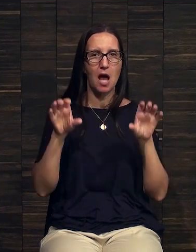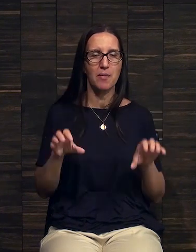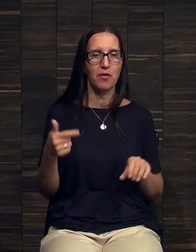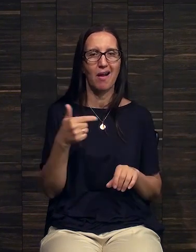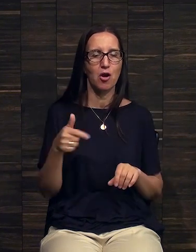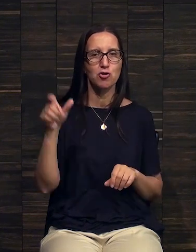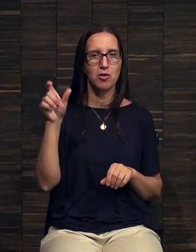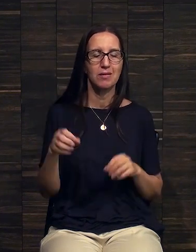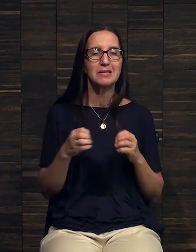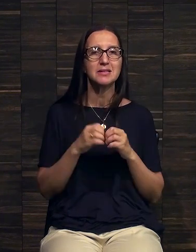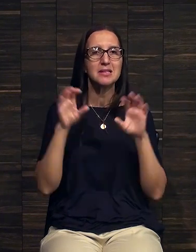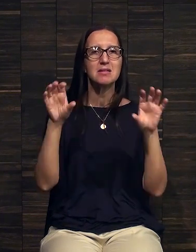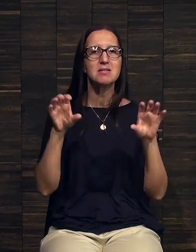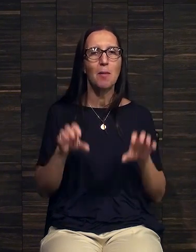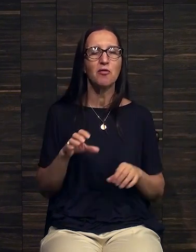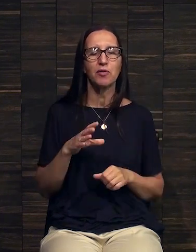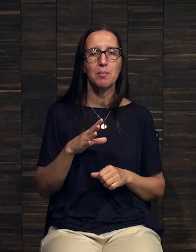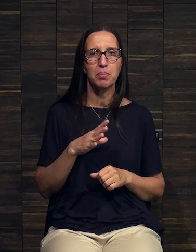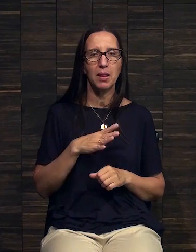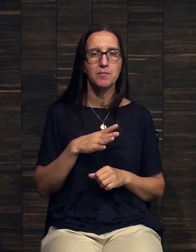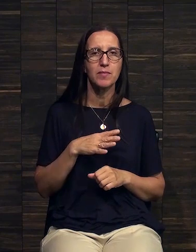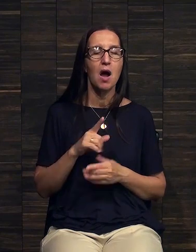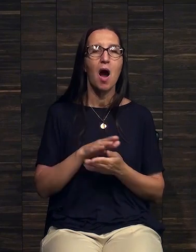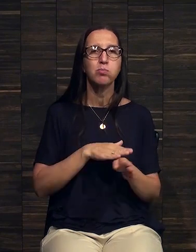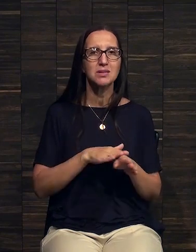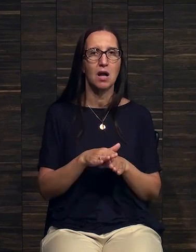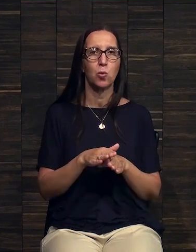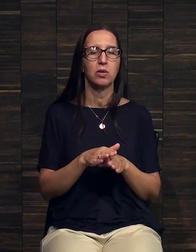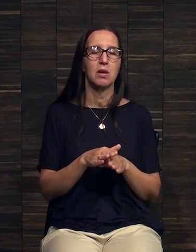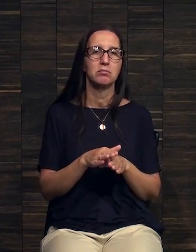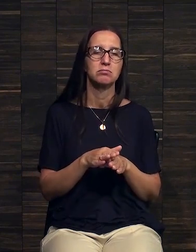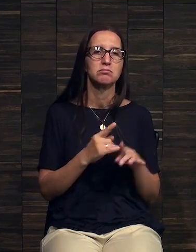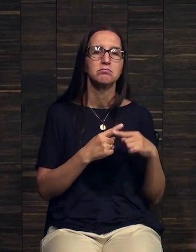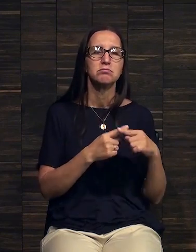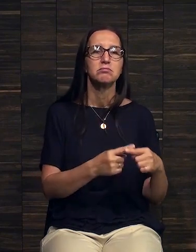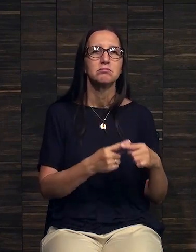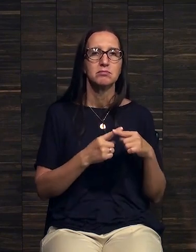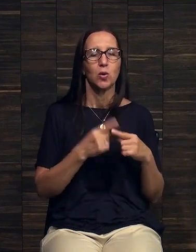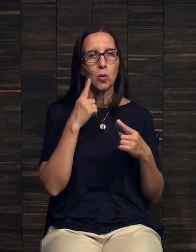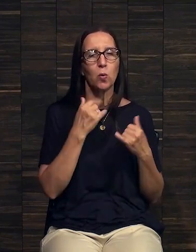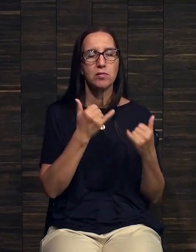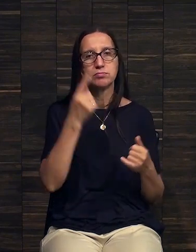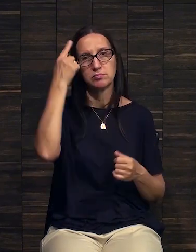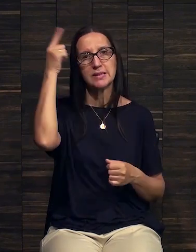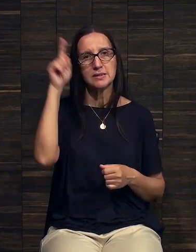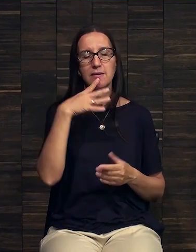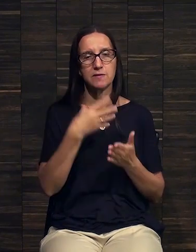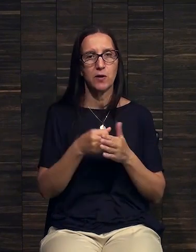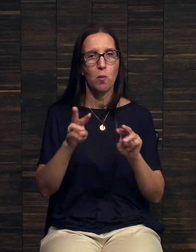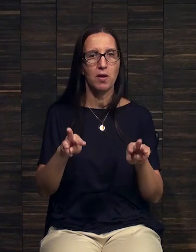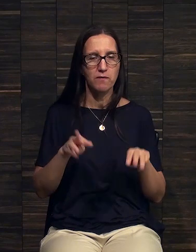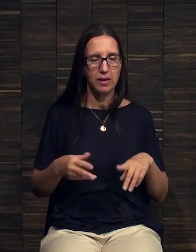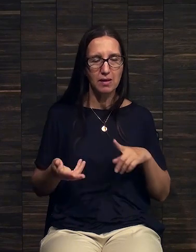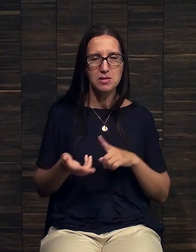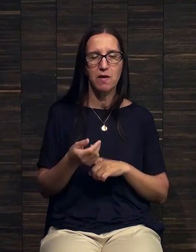commandments of the citizen, and these commandments, they were tolerant, know